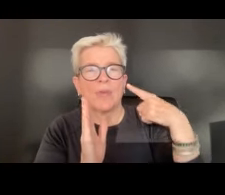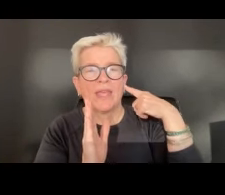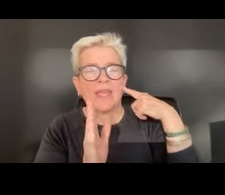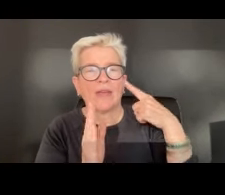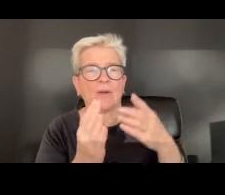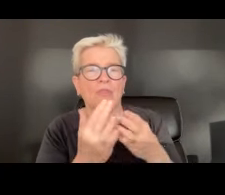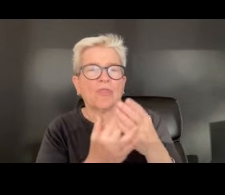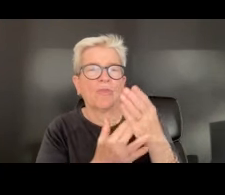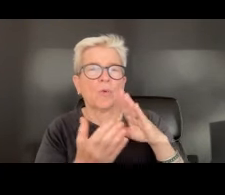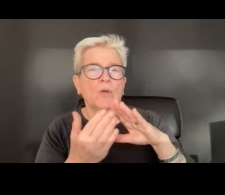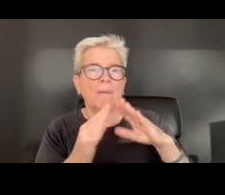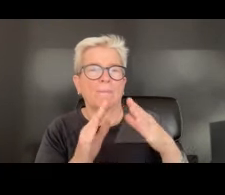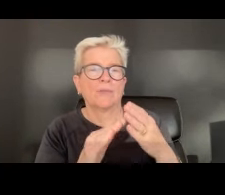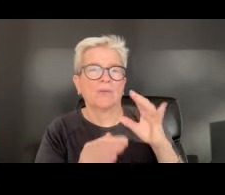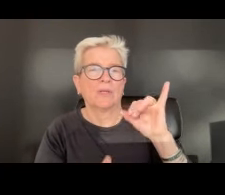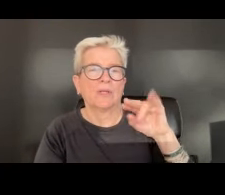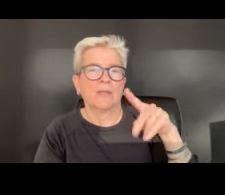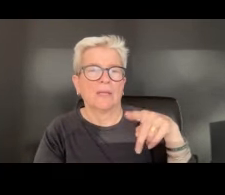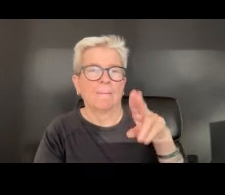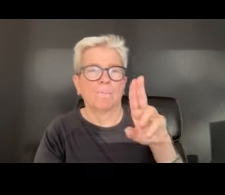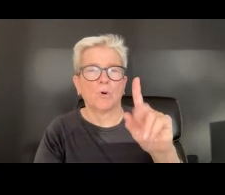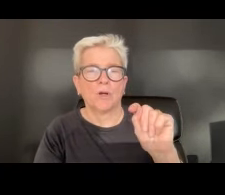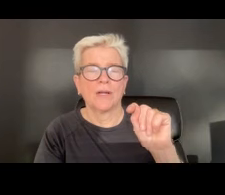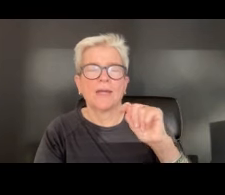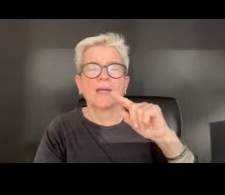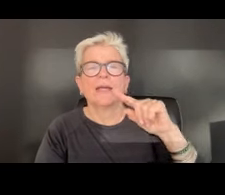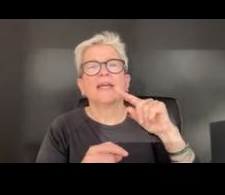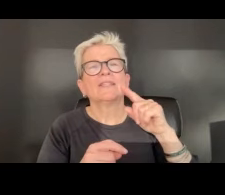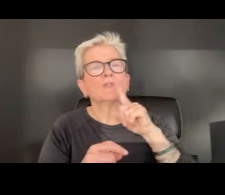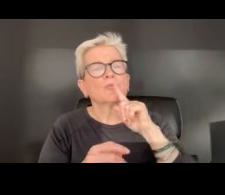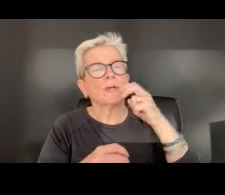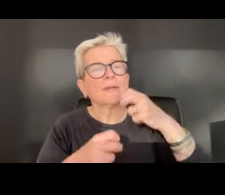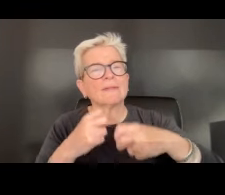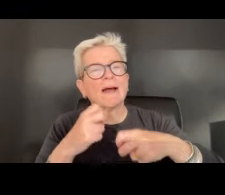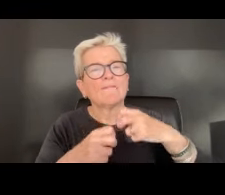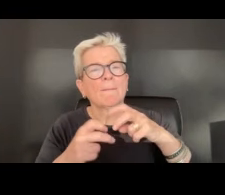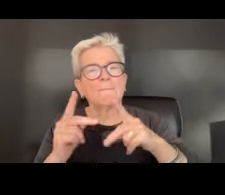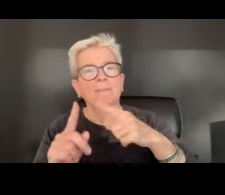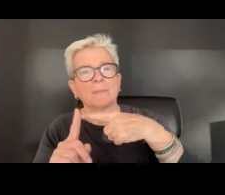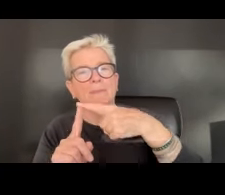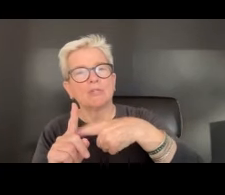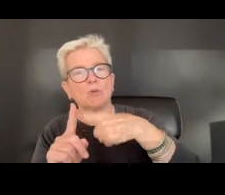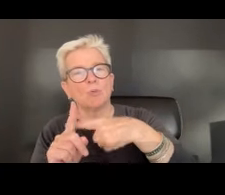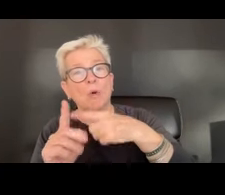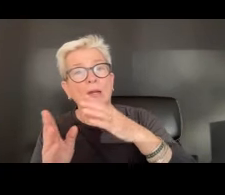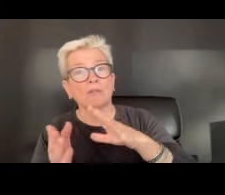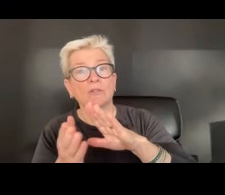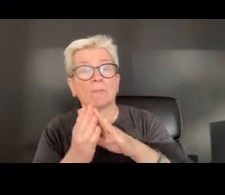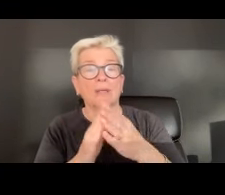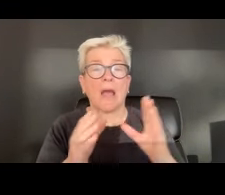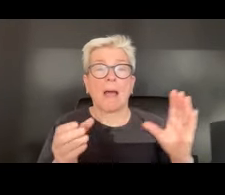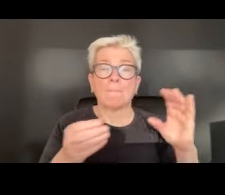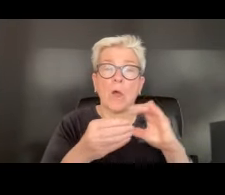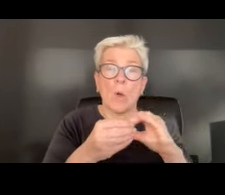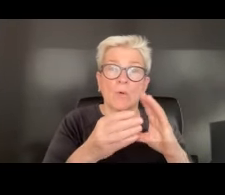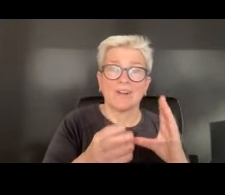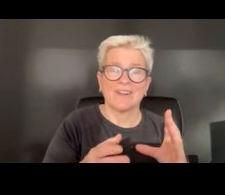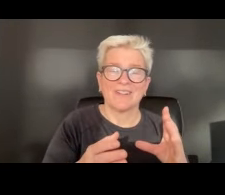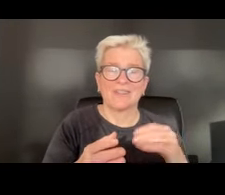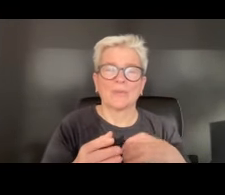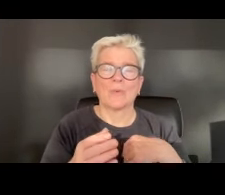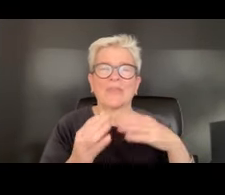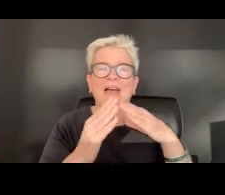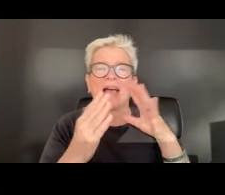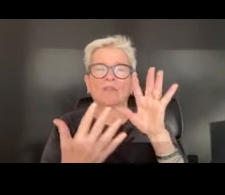input is how difficult it is for people to go from being renters to owners, given the array of choices, housing choices,